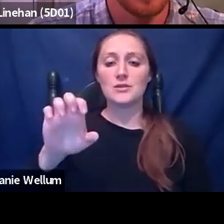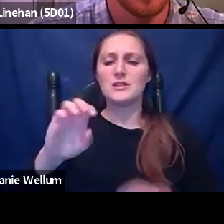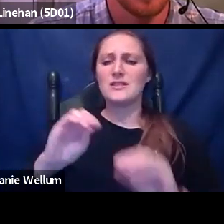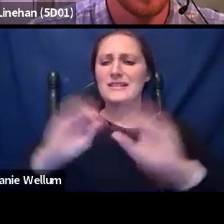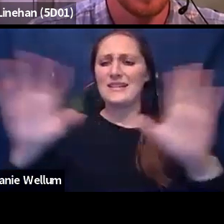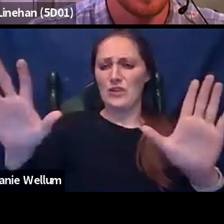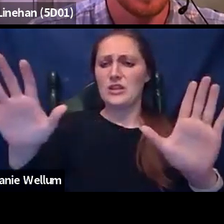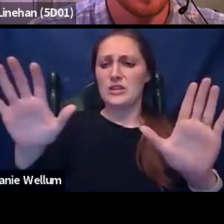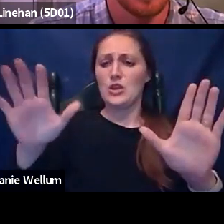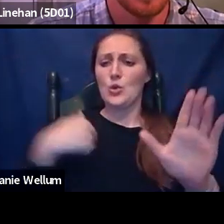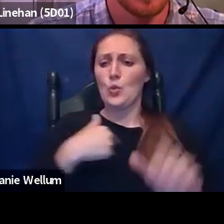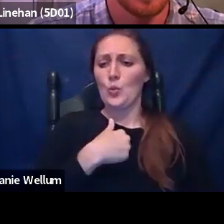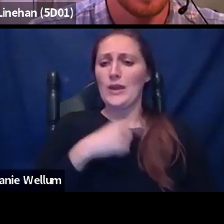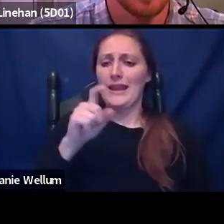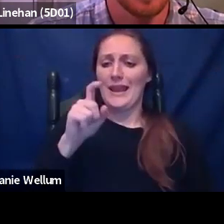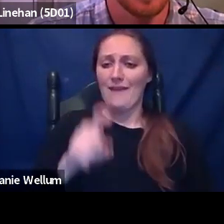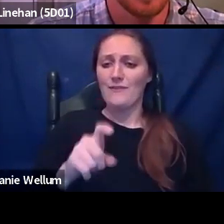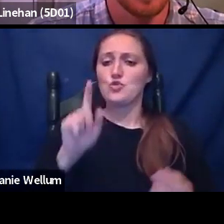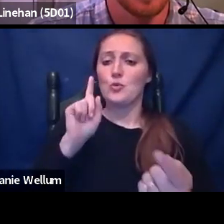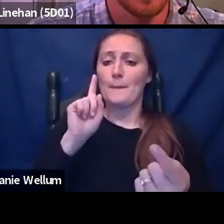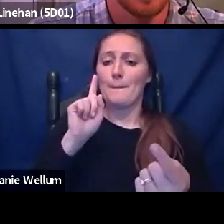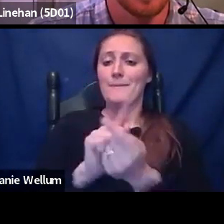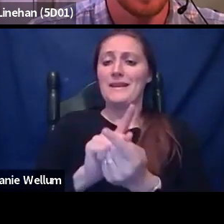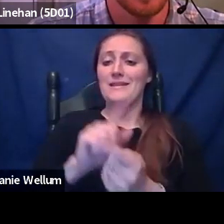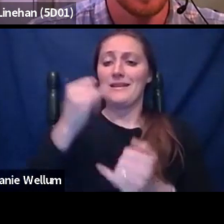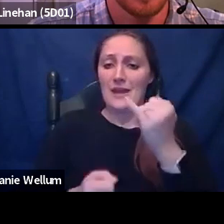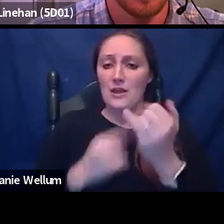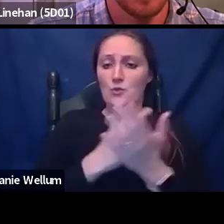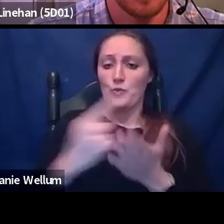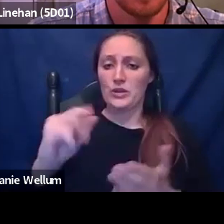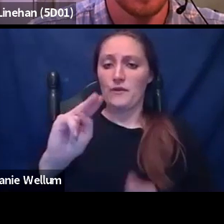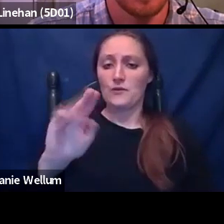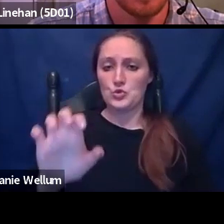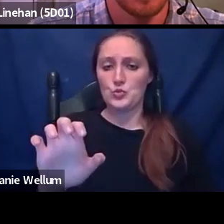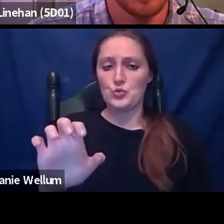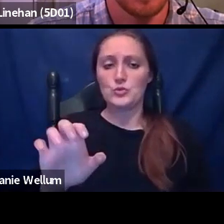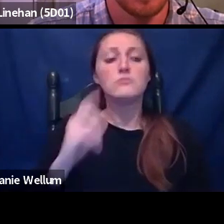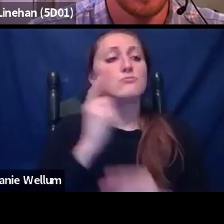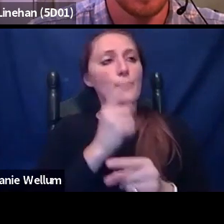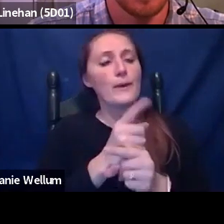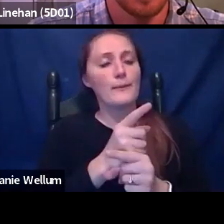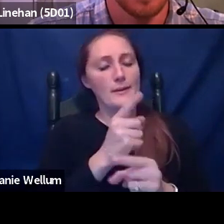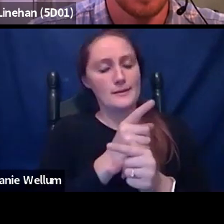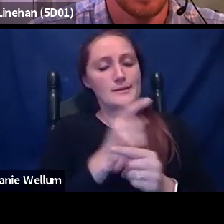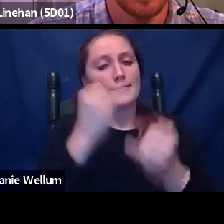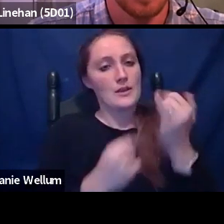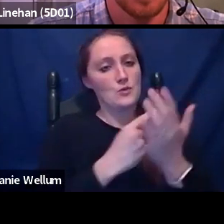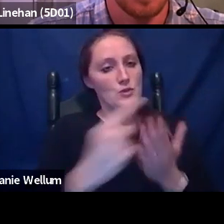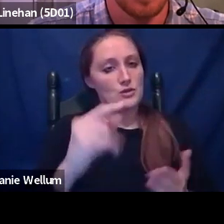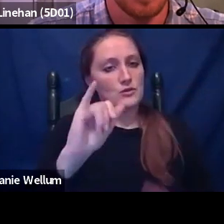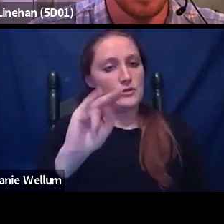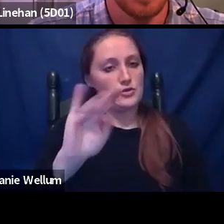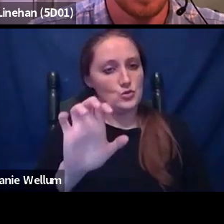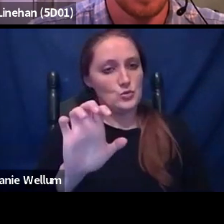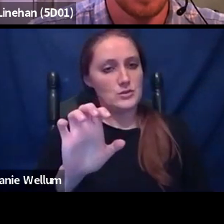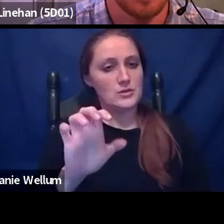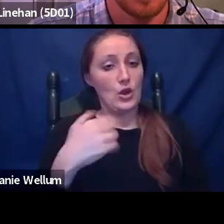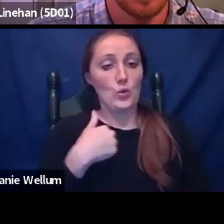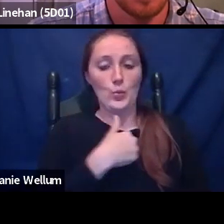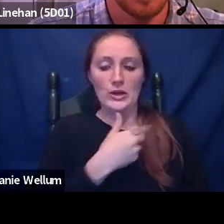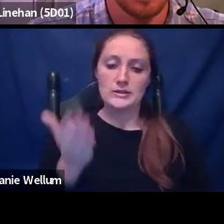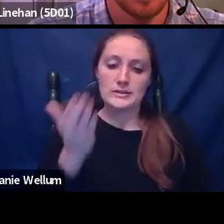meet the last week of June. Right, yeah, the last week of June. If we're submitting budget feedback,